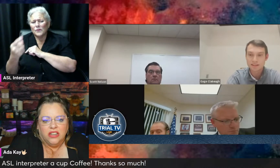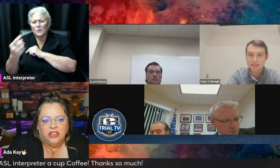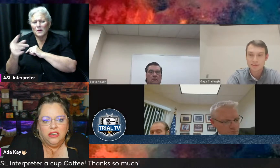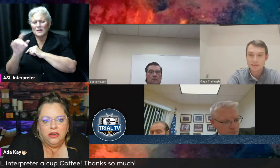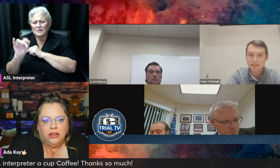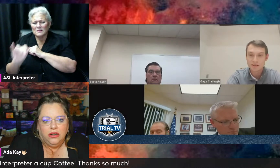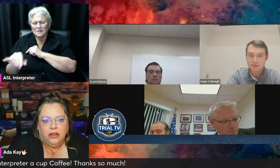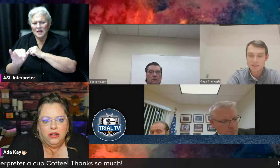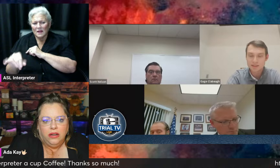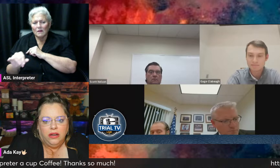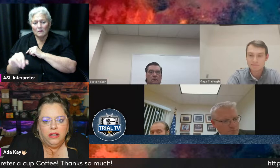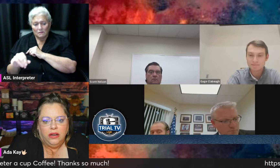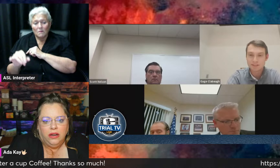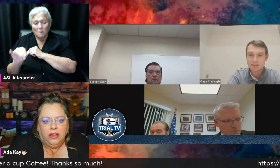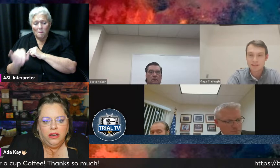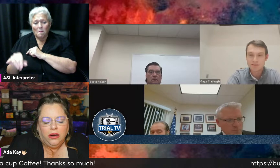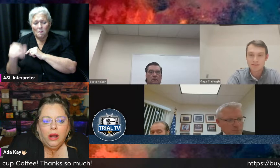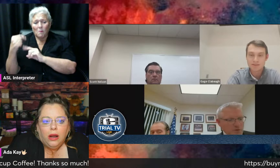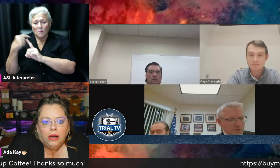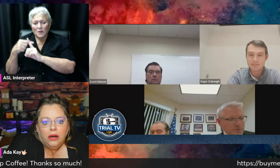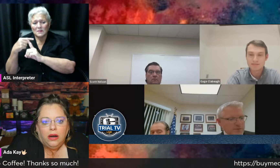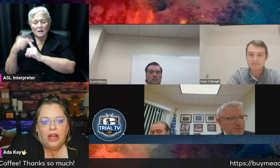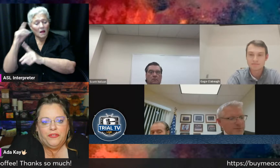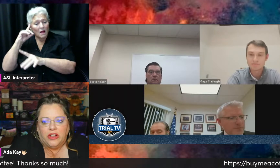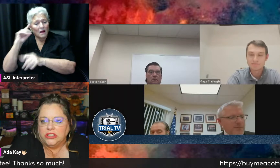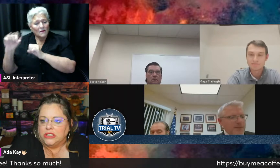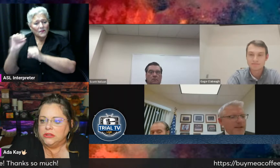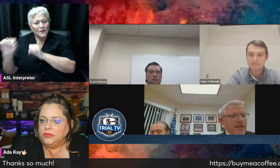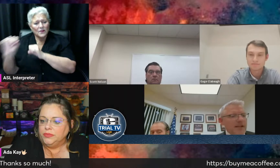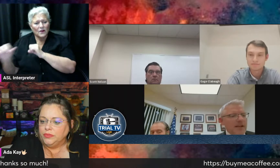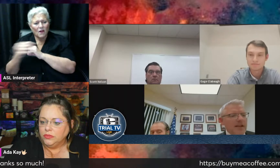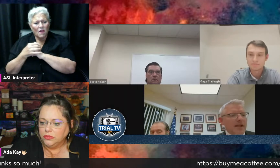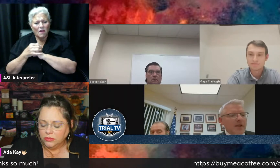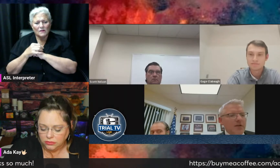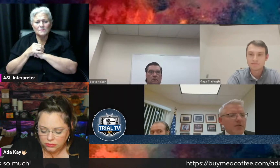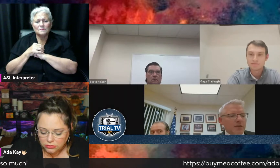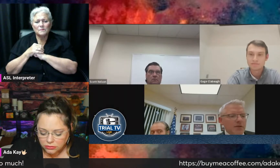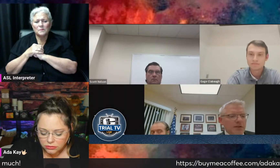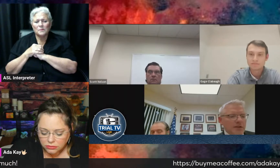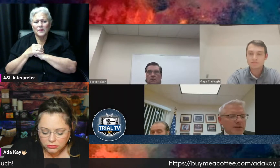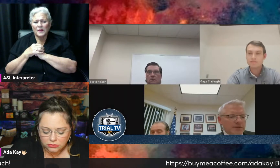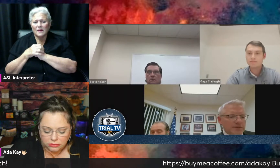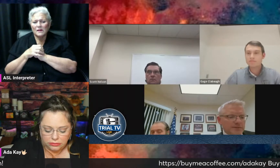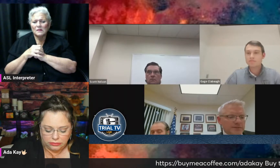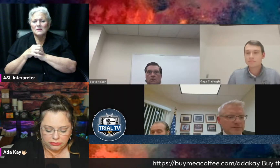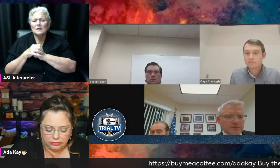that? That were the same. It was. I felt it. I'm sorry, I couldn't hear the